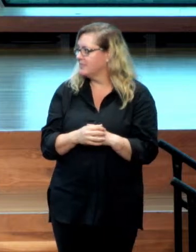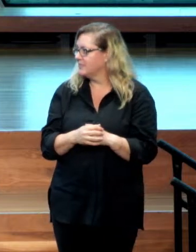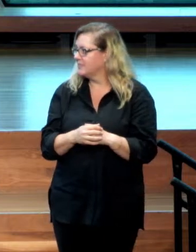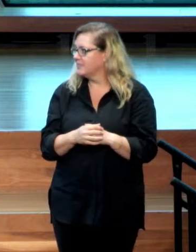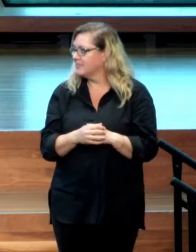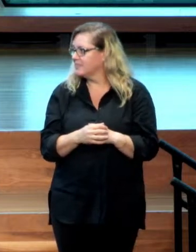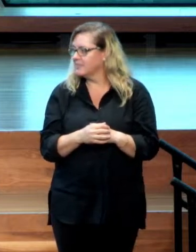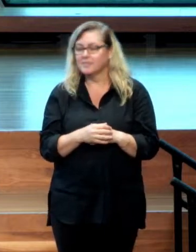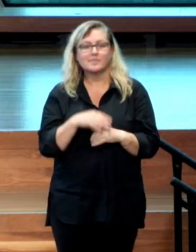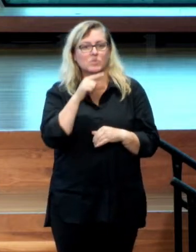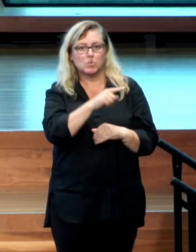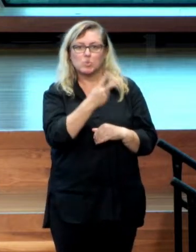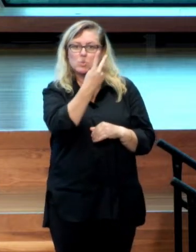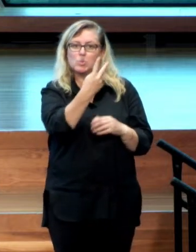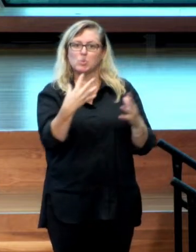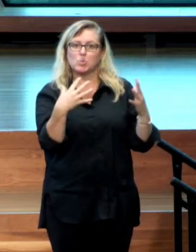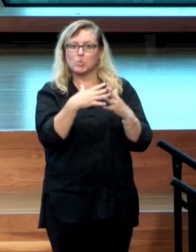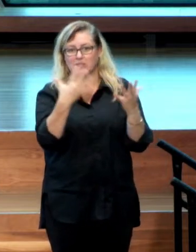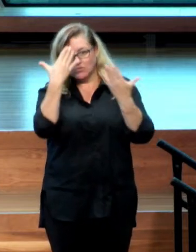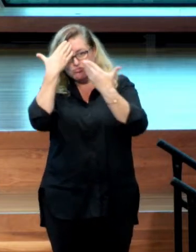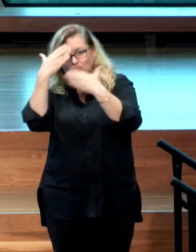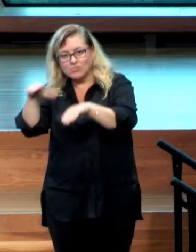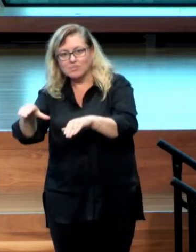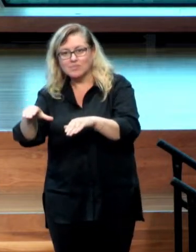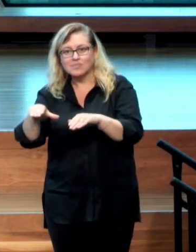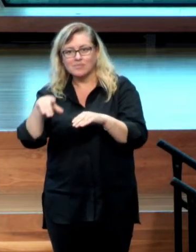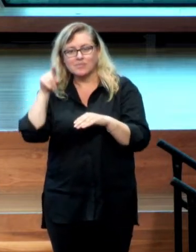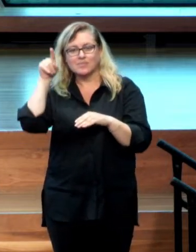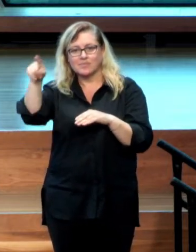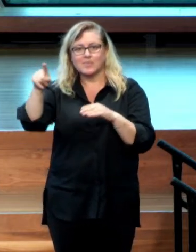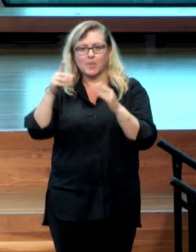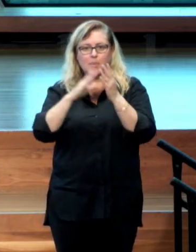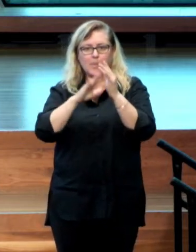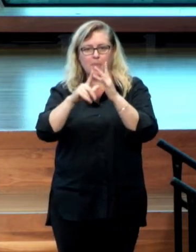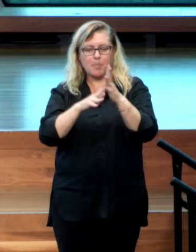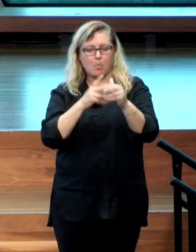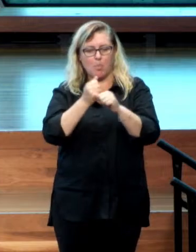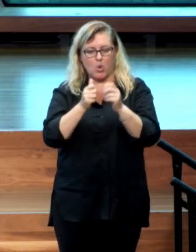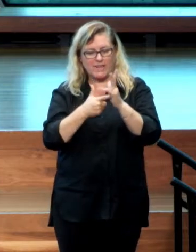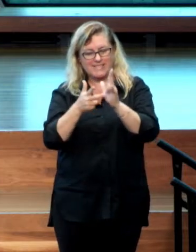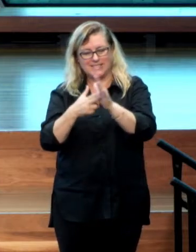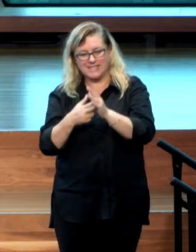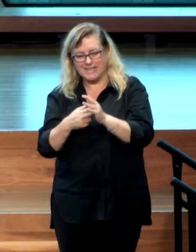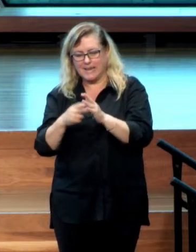and a 2-week residency at McCraith House on the Morning Peninsula.